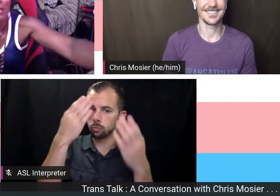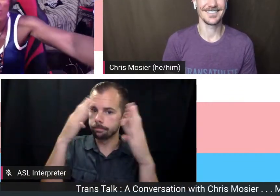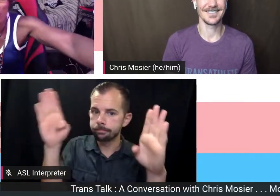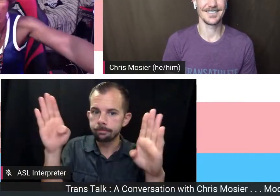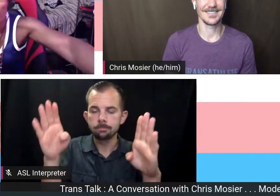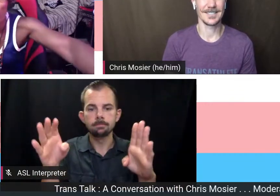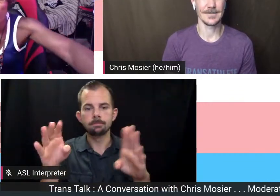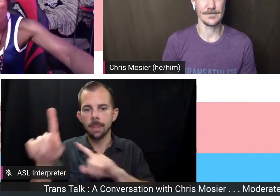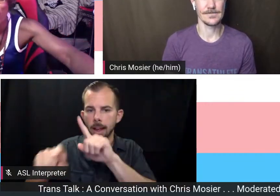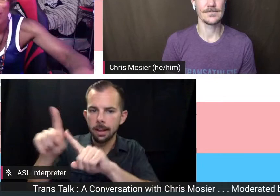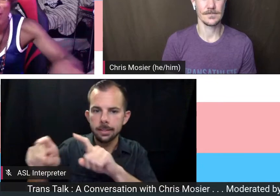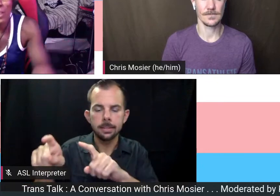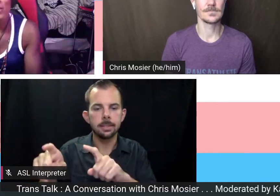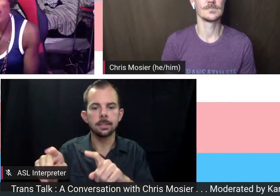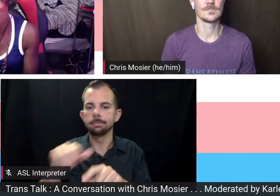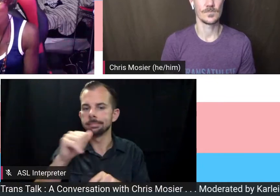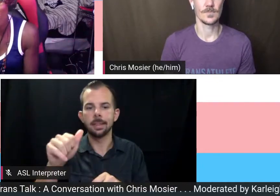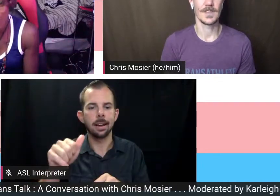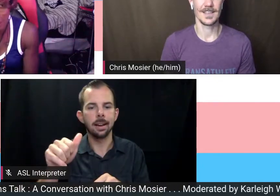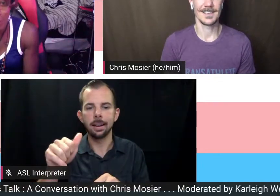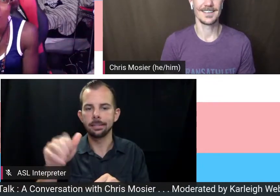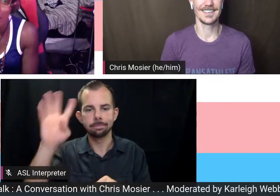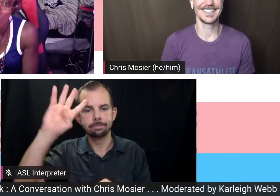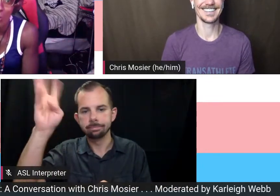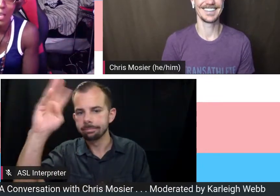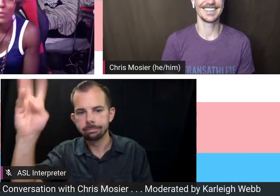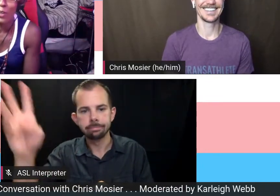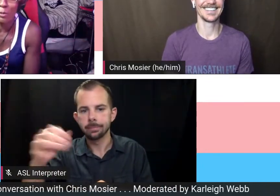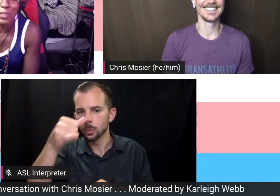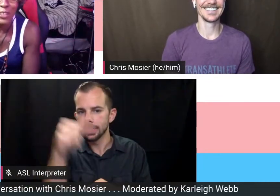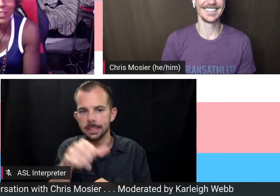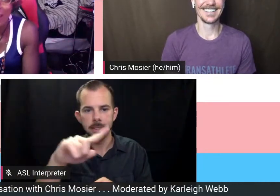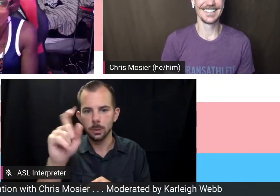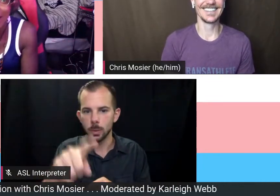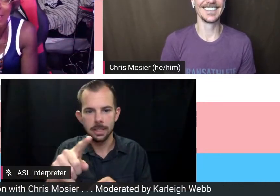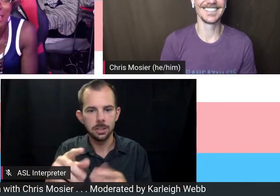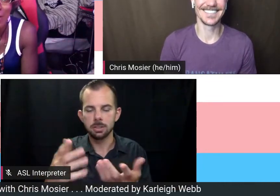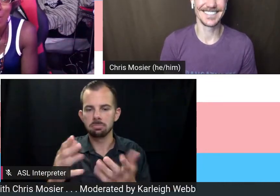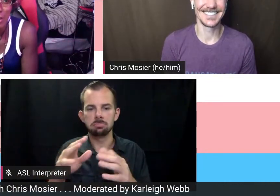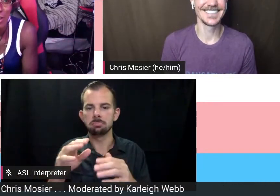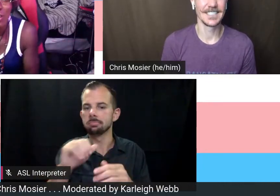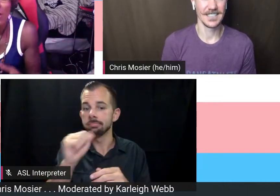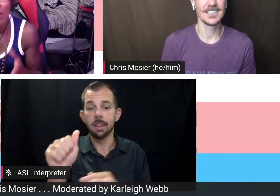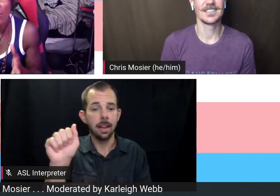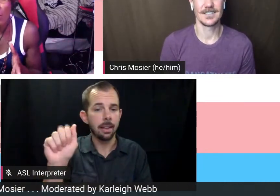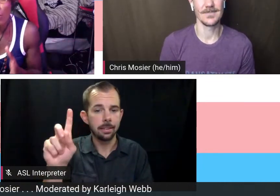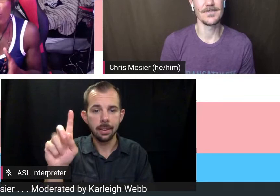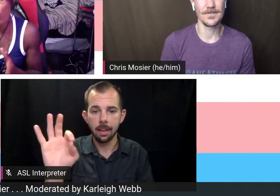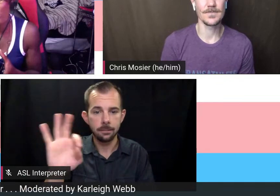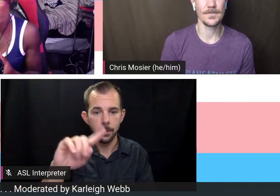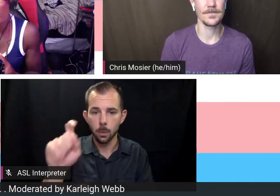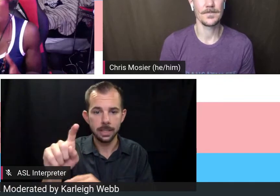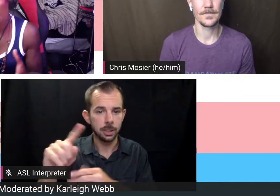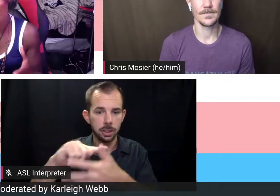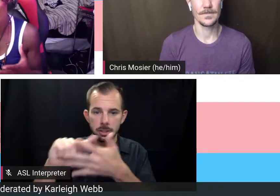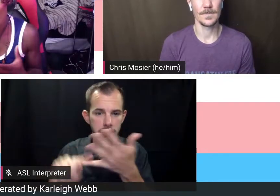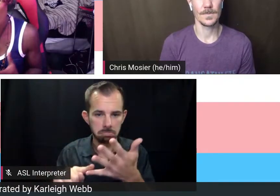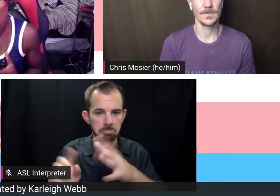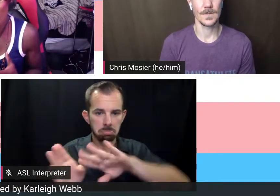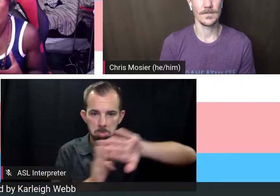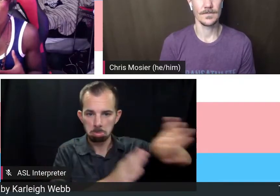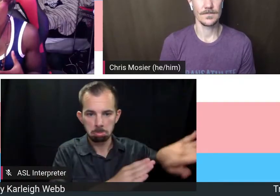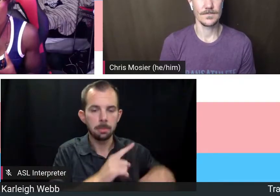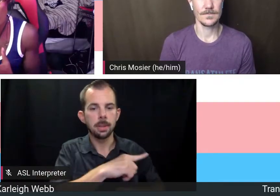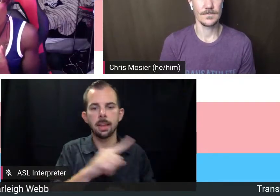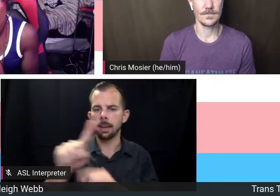Beatles science of sports questions. Yes, I've called out the transphobes, not the ADF questions, but real Mm-hmm. questions like